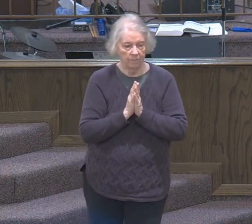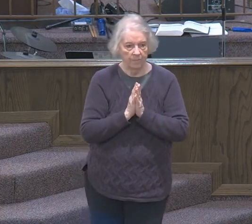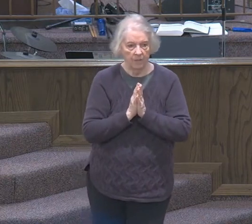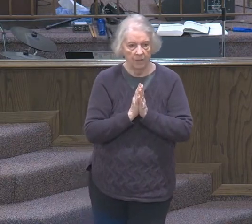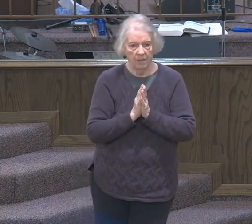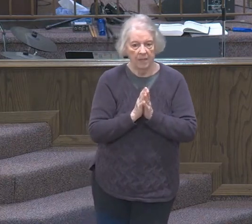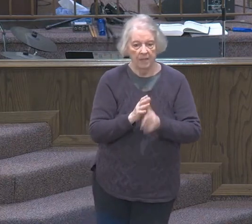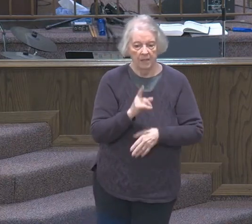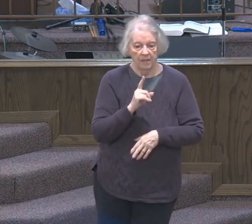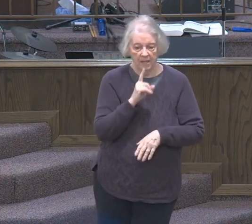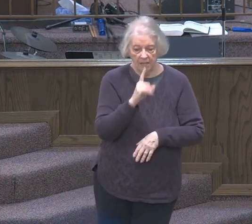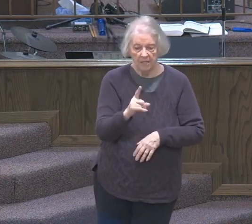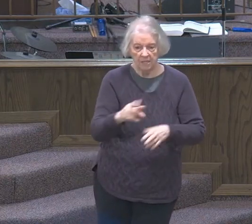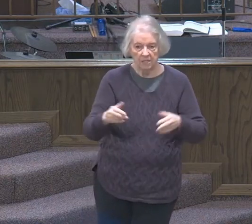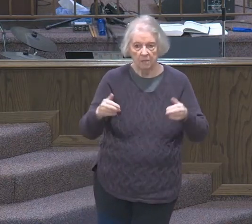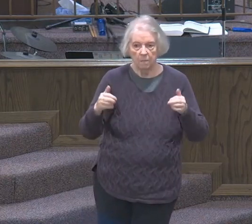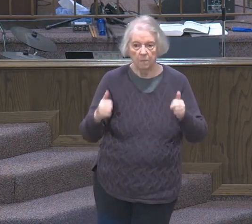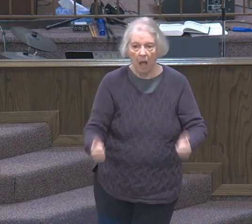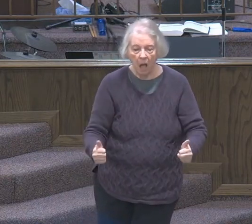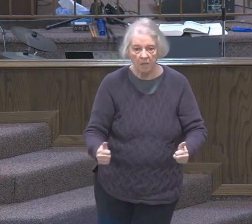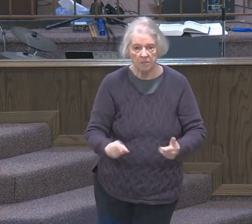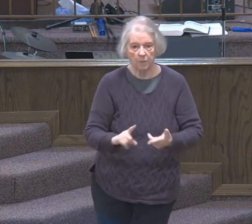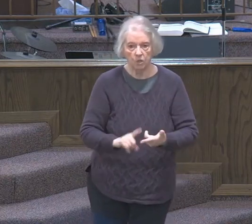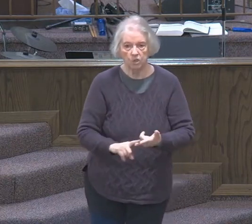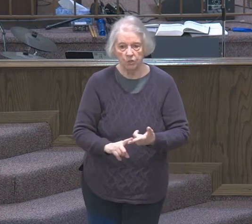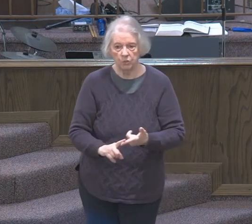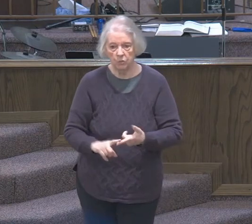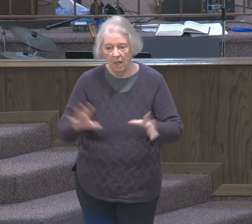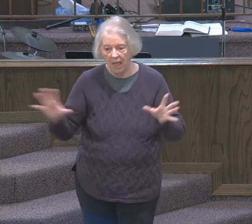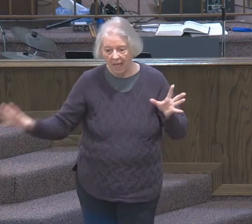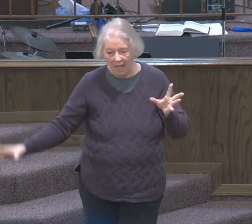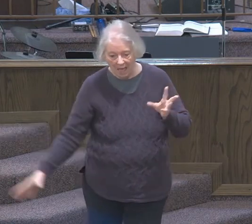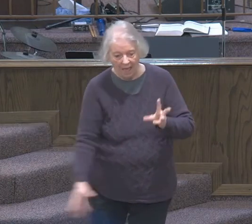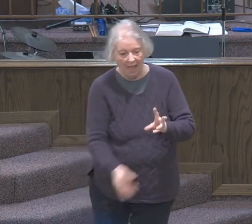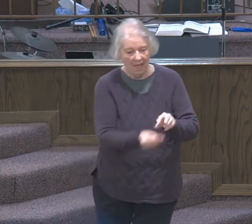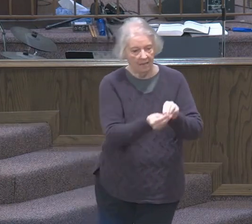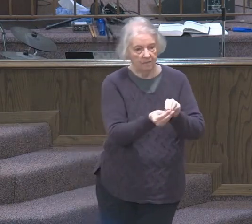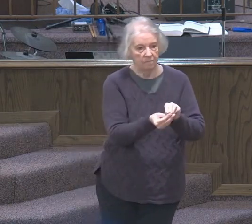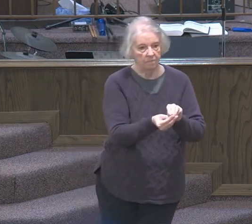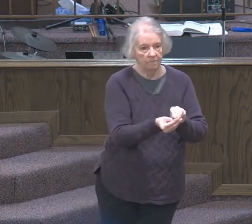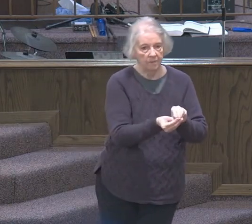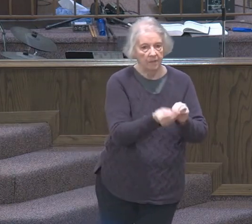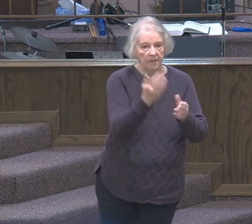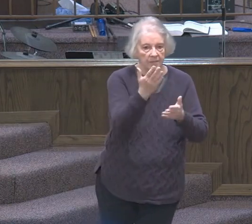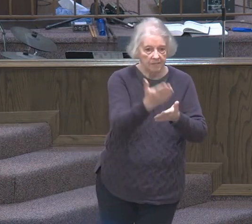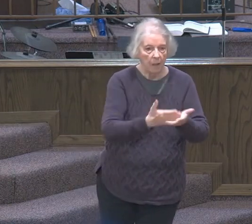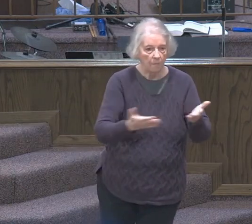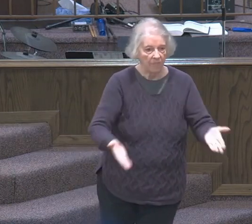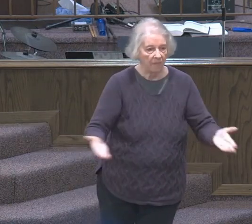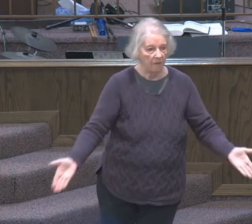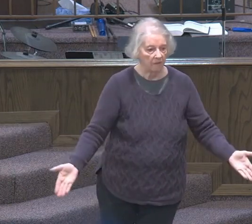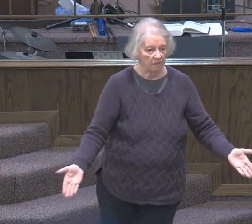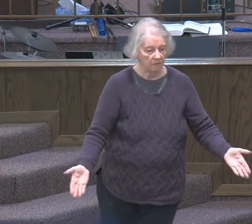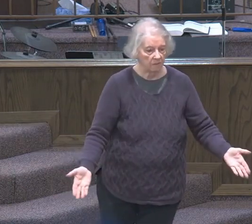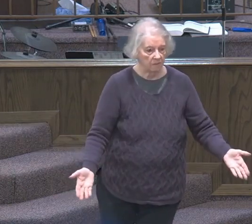possible to include some things that might not be so exclamatory, if you will,